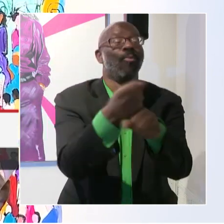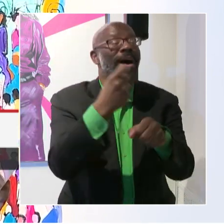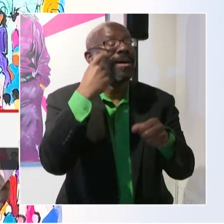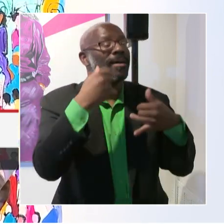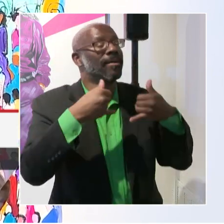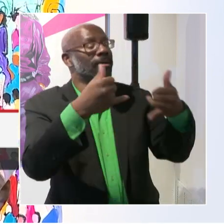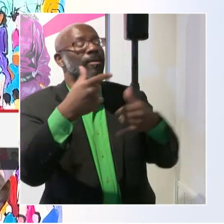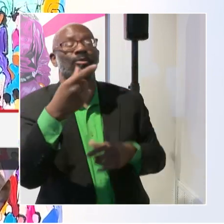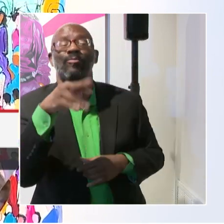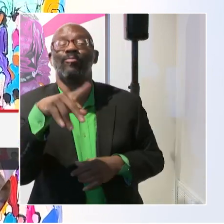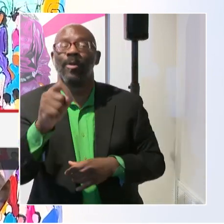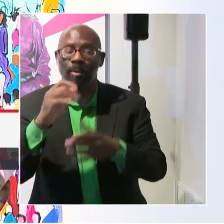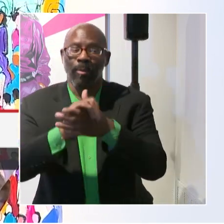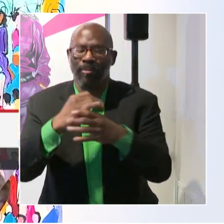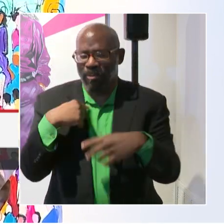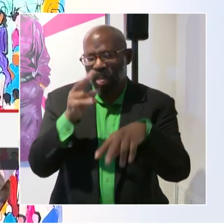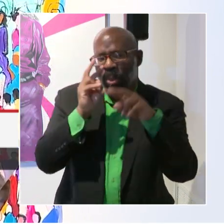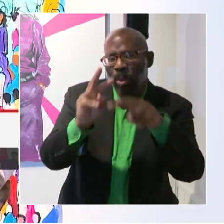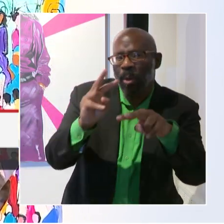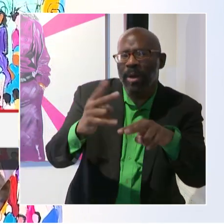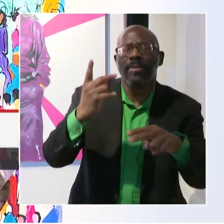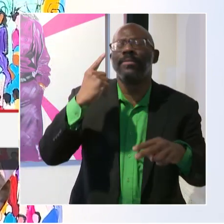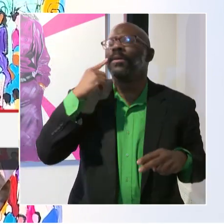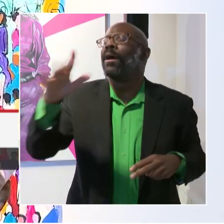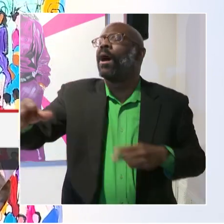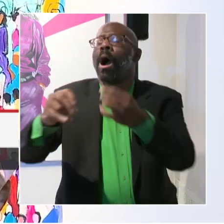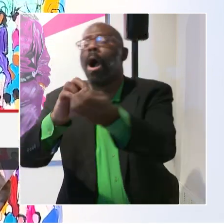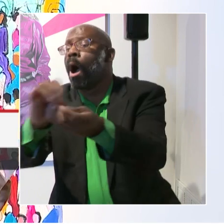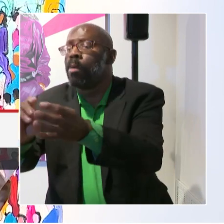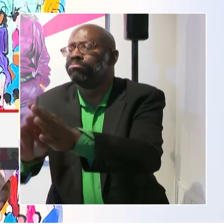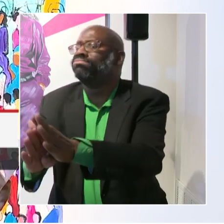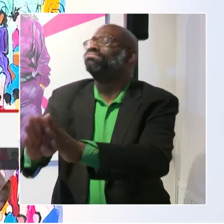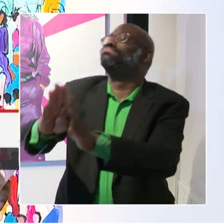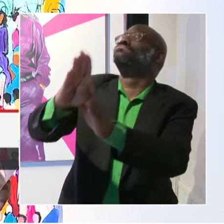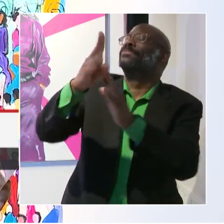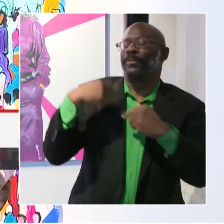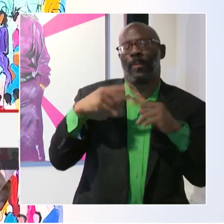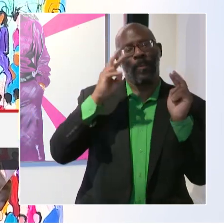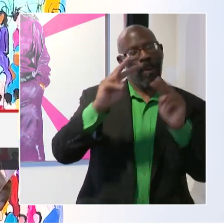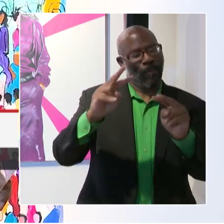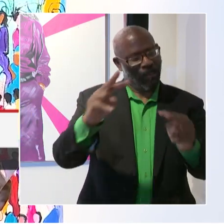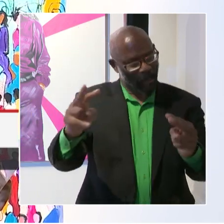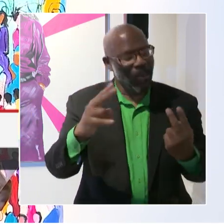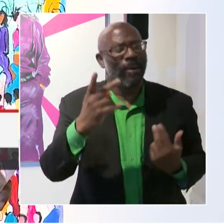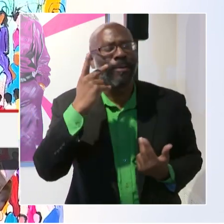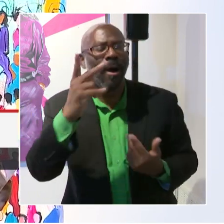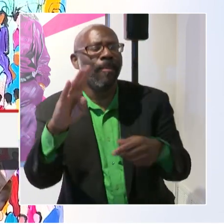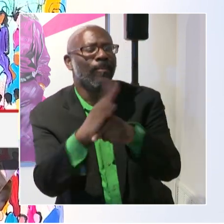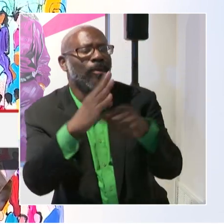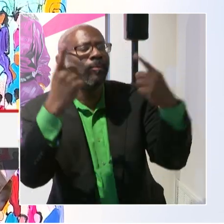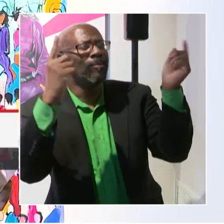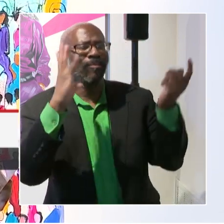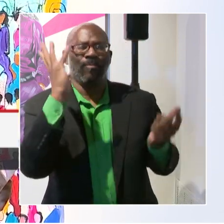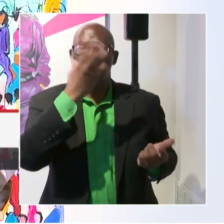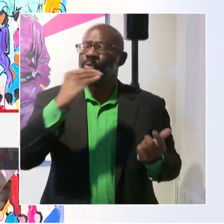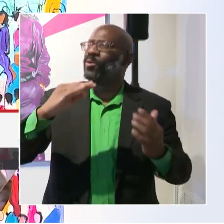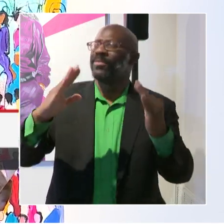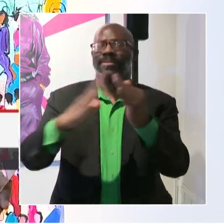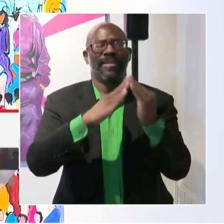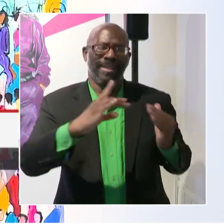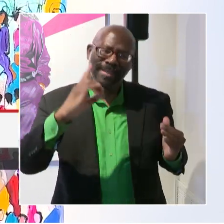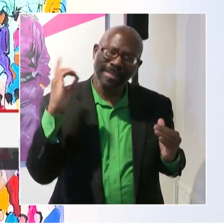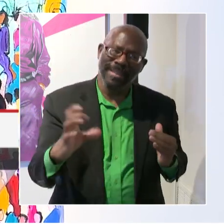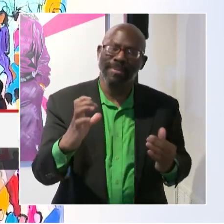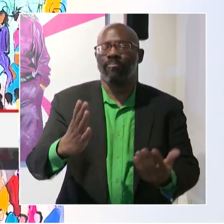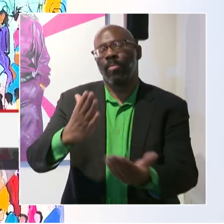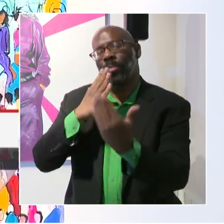work that you all are going to do to continue the growth and the beauty of our city. So thank you, Mayor Bowser. Thank you, Deputy Mayor Nina Albert. And thank you for everybody